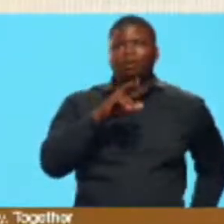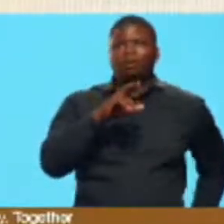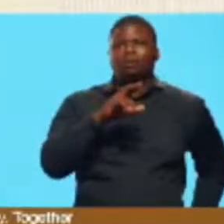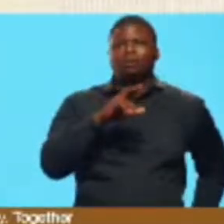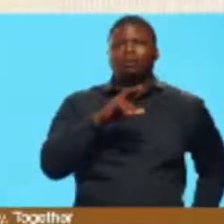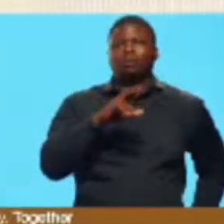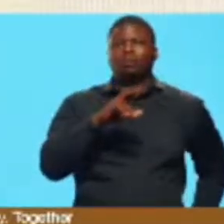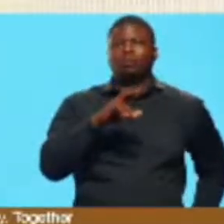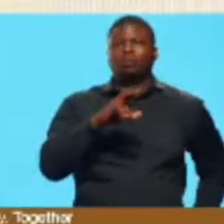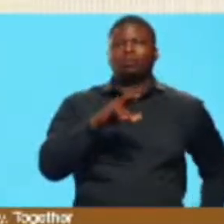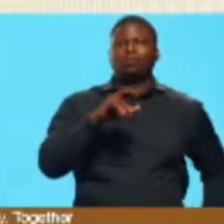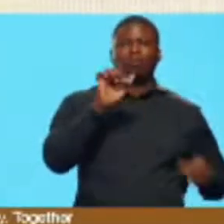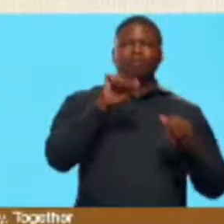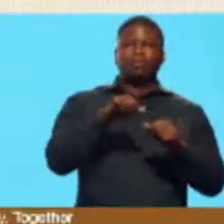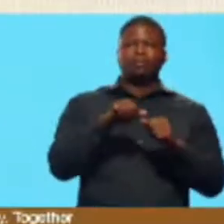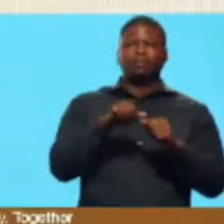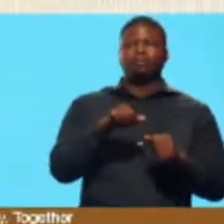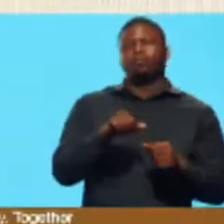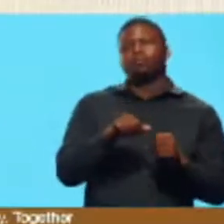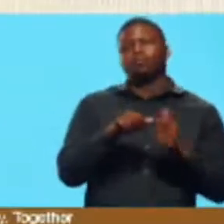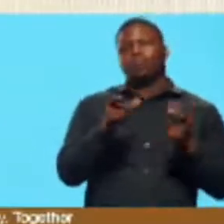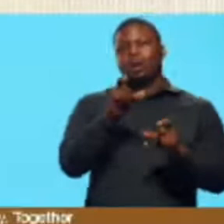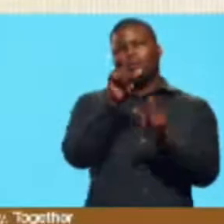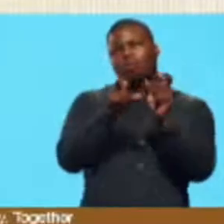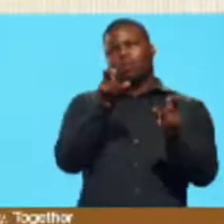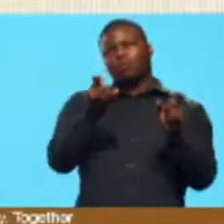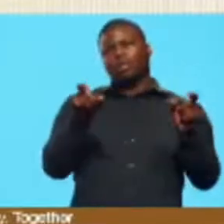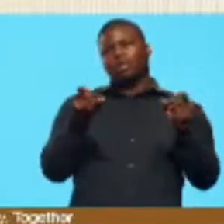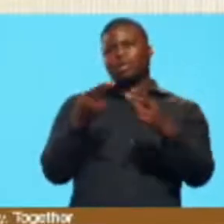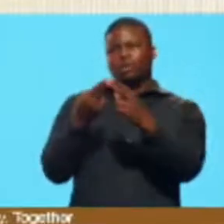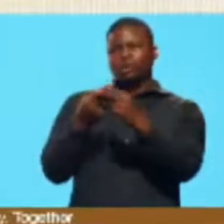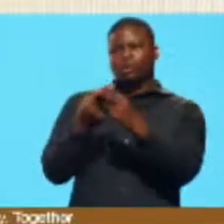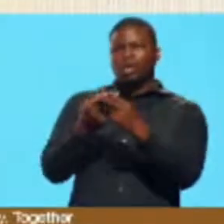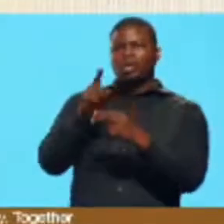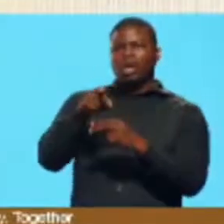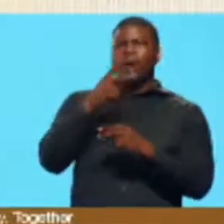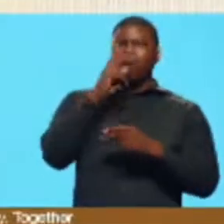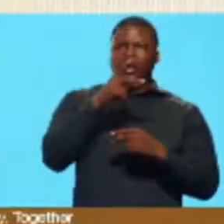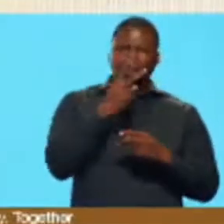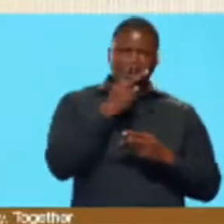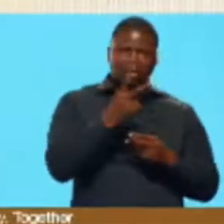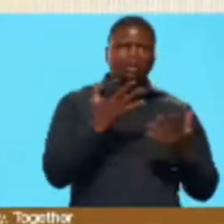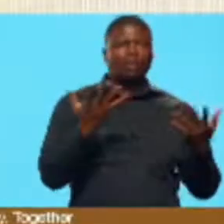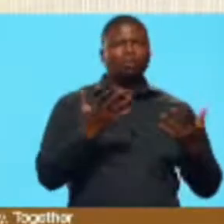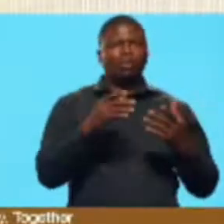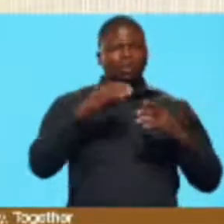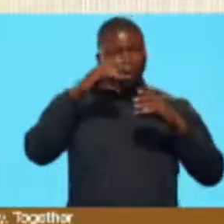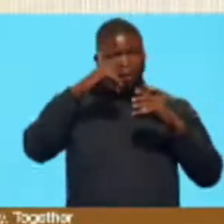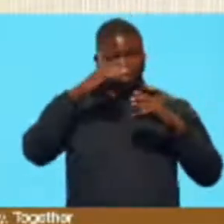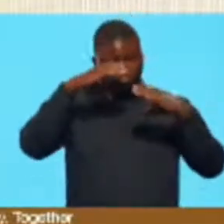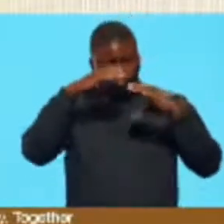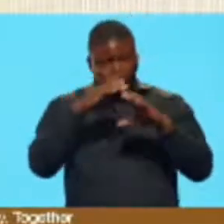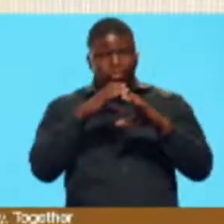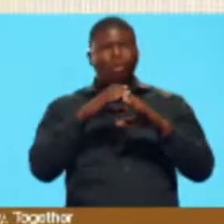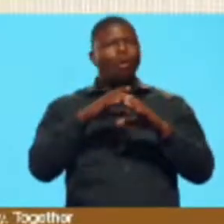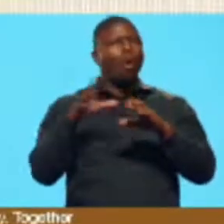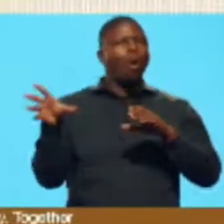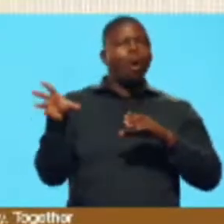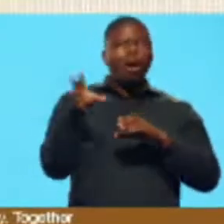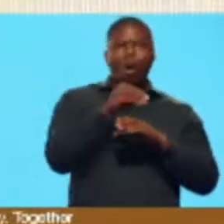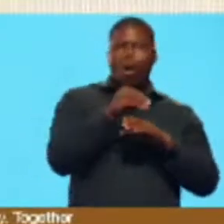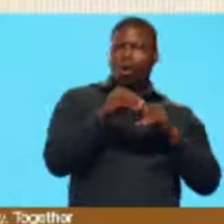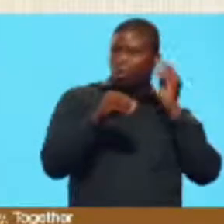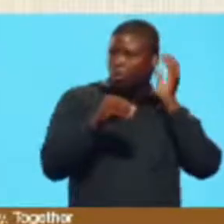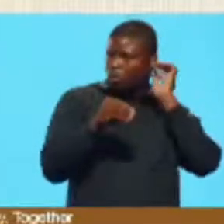need to be seen in all directorates of social development, need to inform